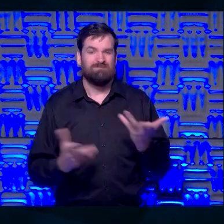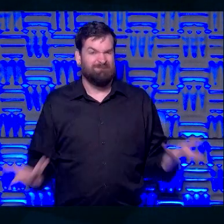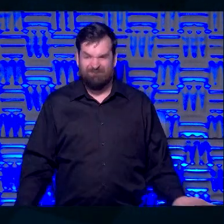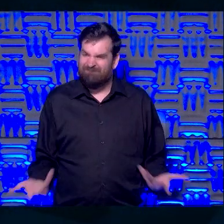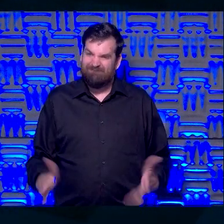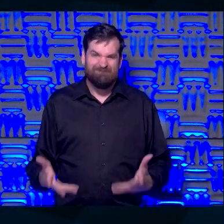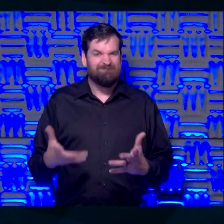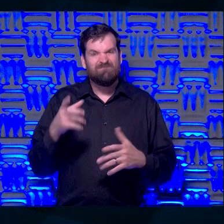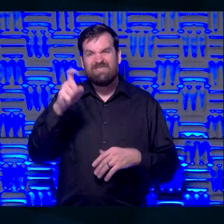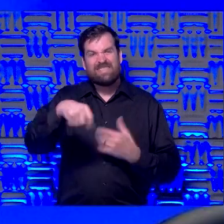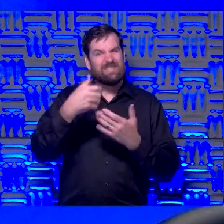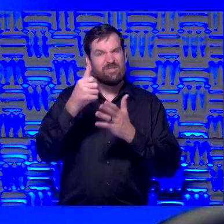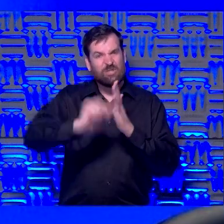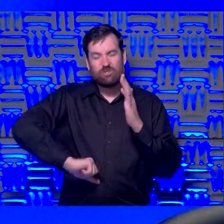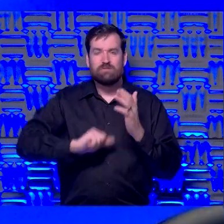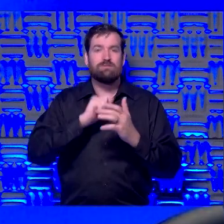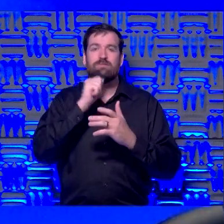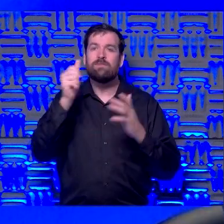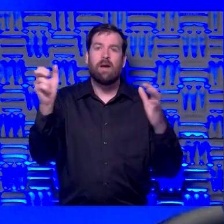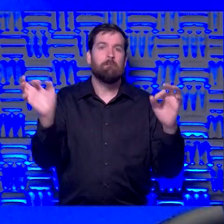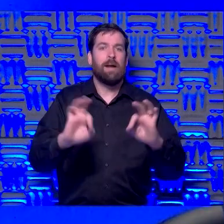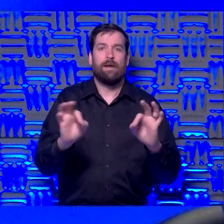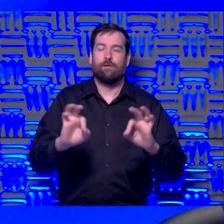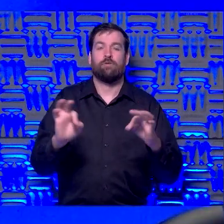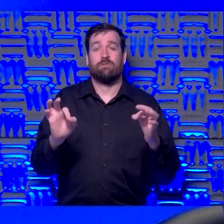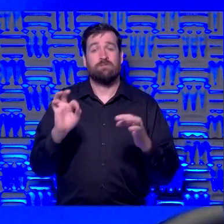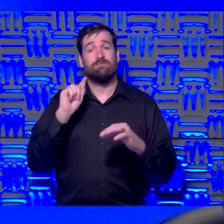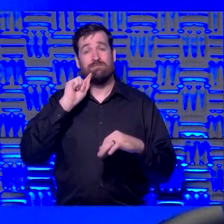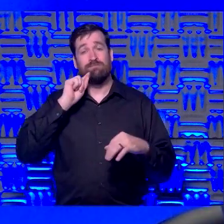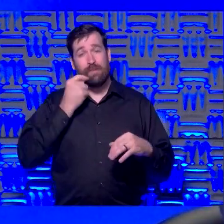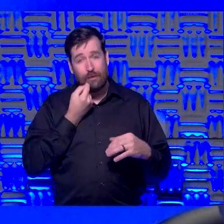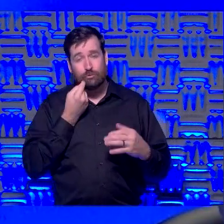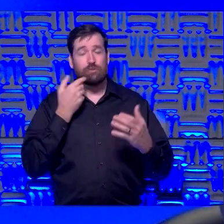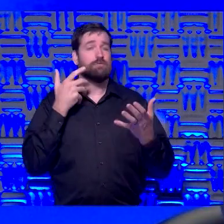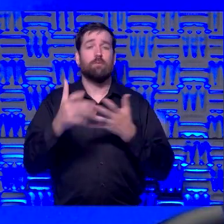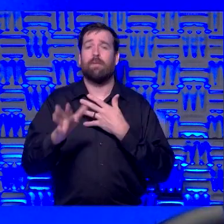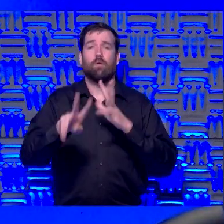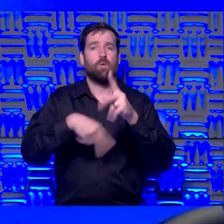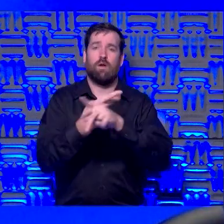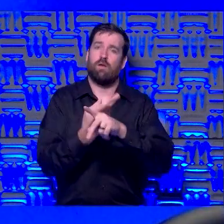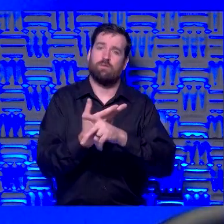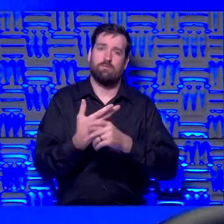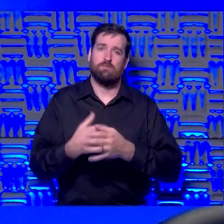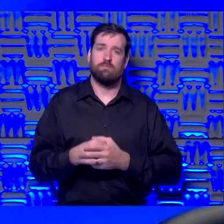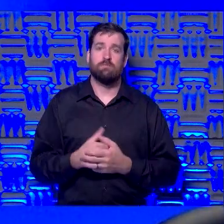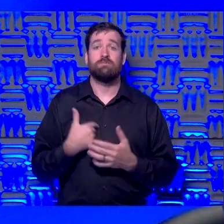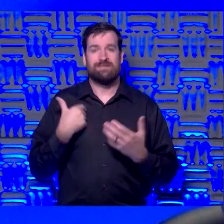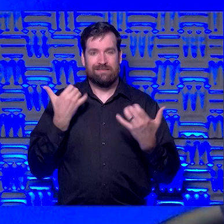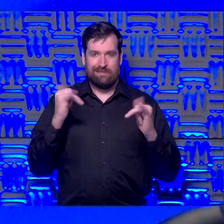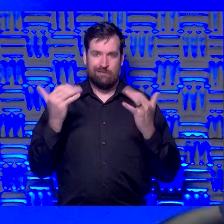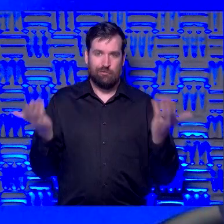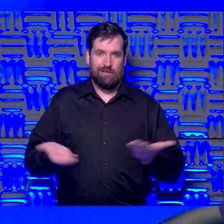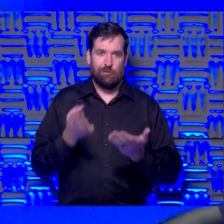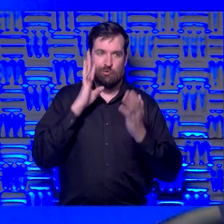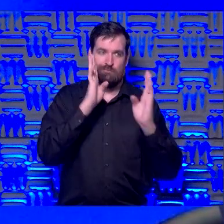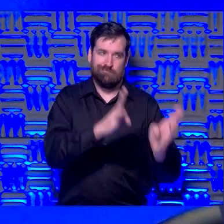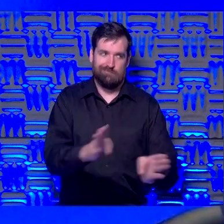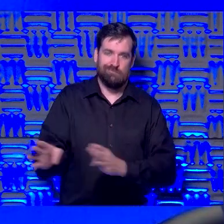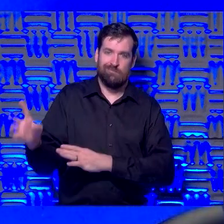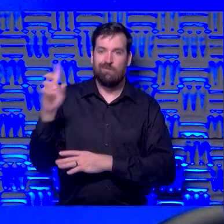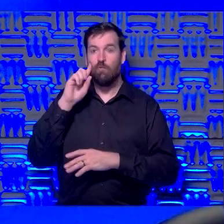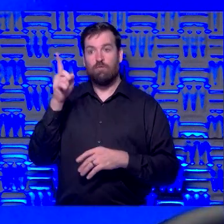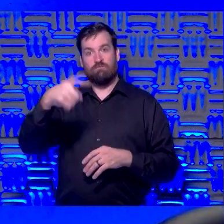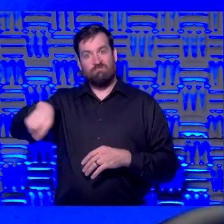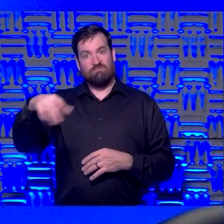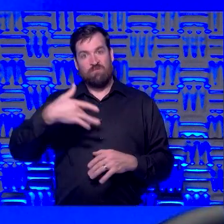and it is important for you. It's not a minor surgery, it's a very major surgery, no matter what that is. And we're still here prepared to make you